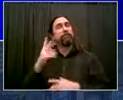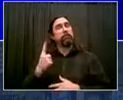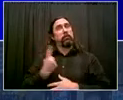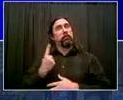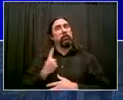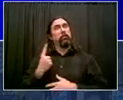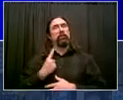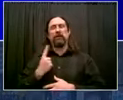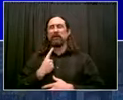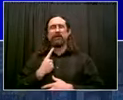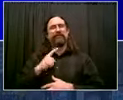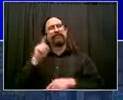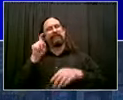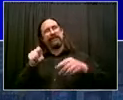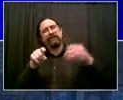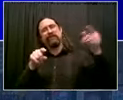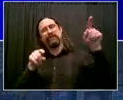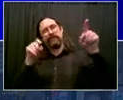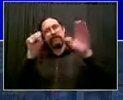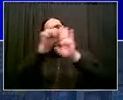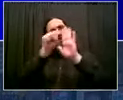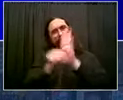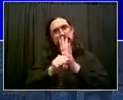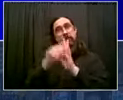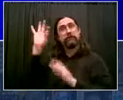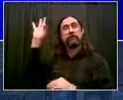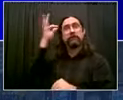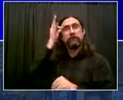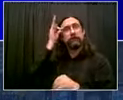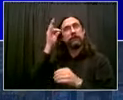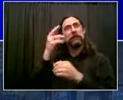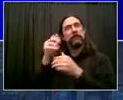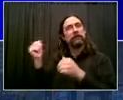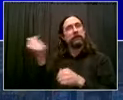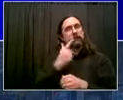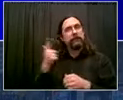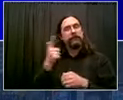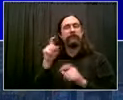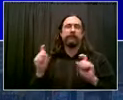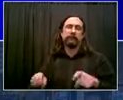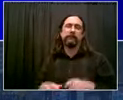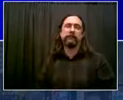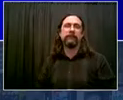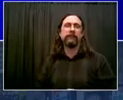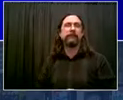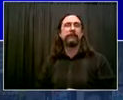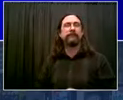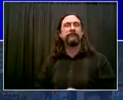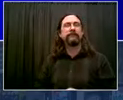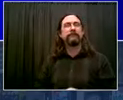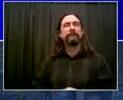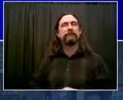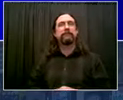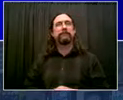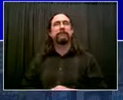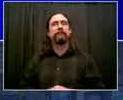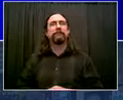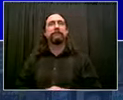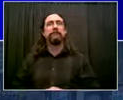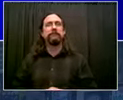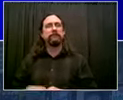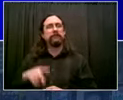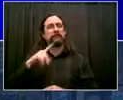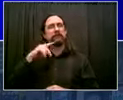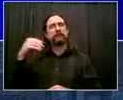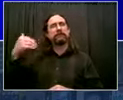is unacceptable. It's fueled by the proliferation of guns that got worse during the